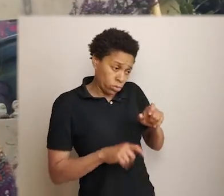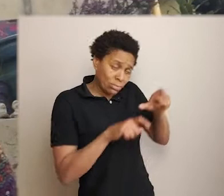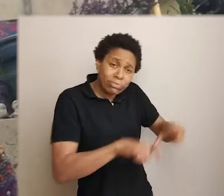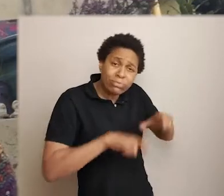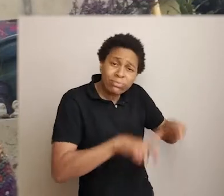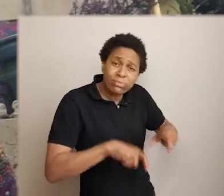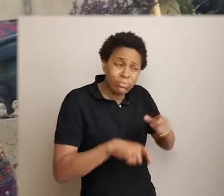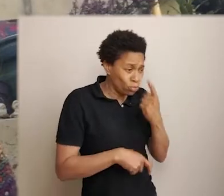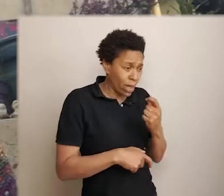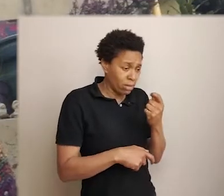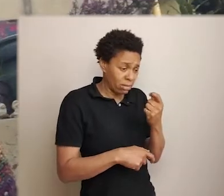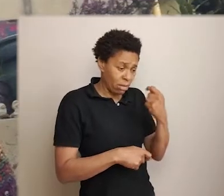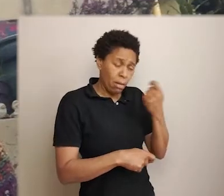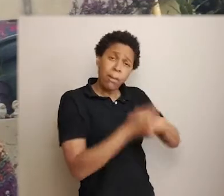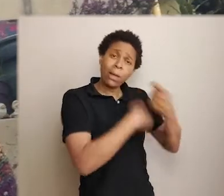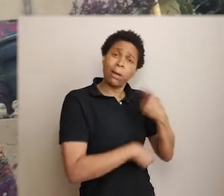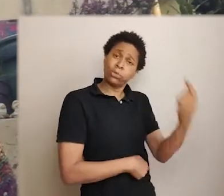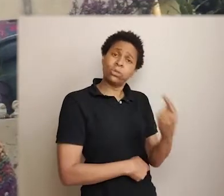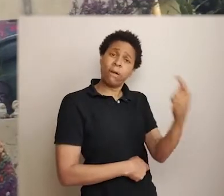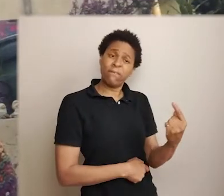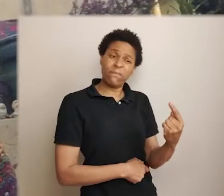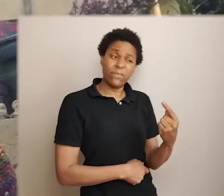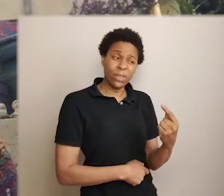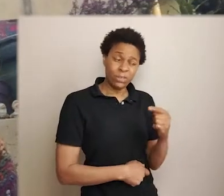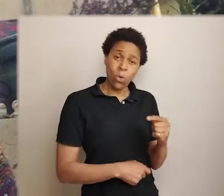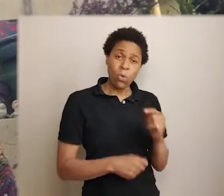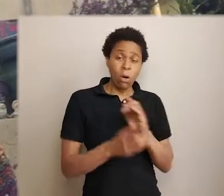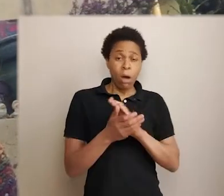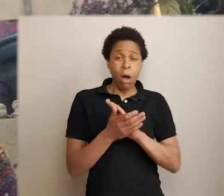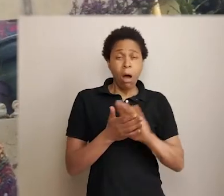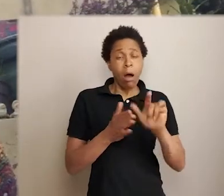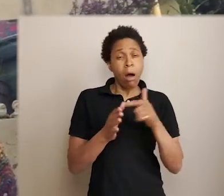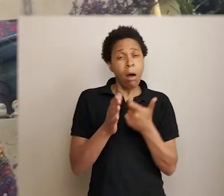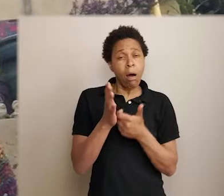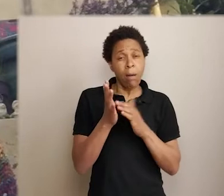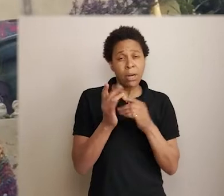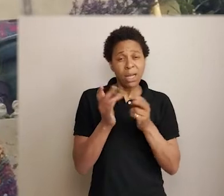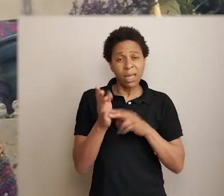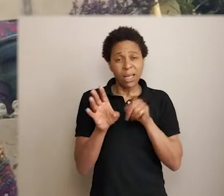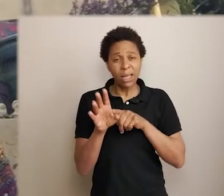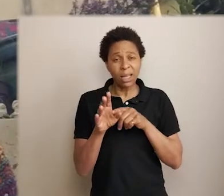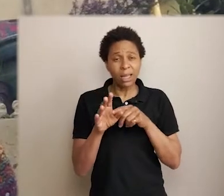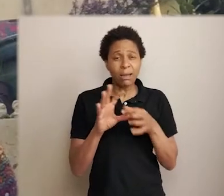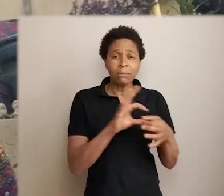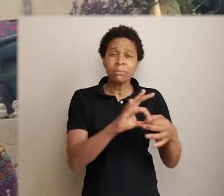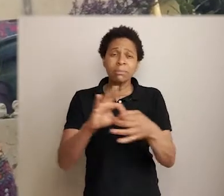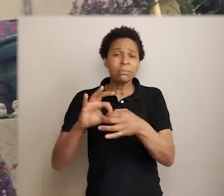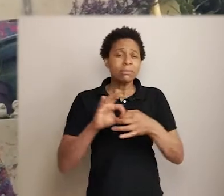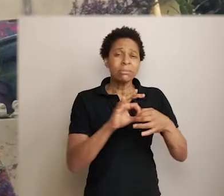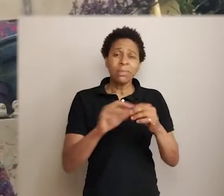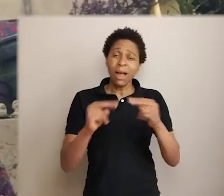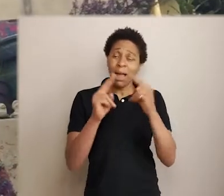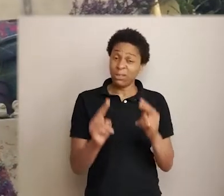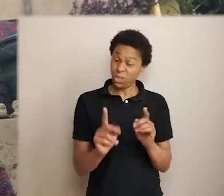With the idea that that's what Harmony House was. Was when we lived in the original house, we ordered a floor upstairs, and people could